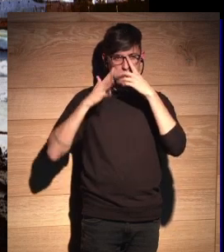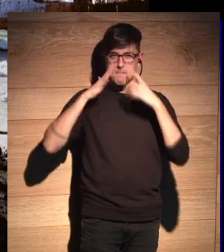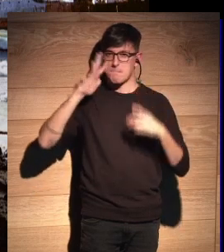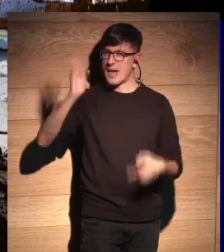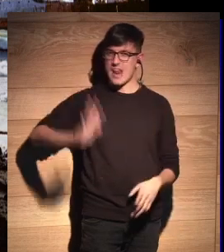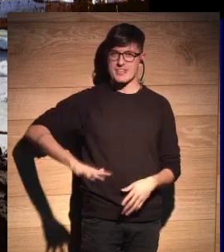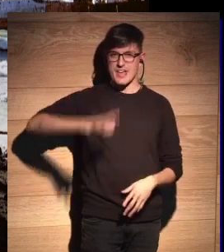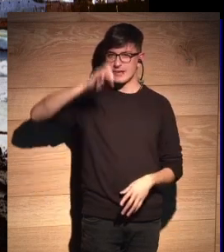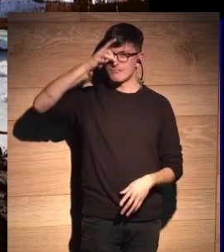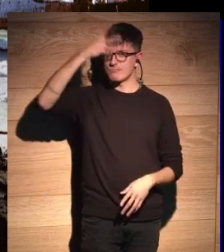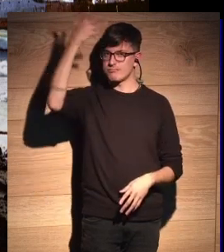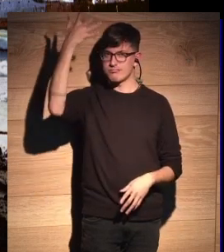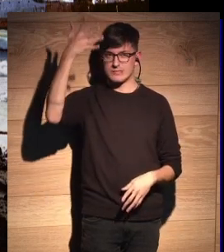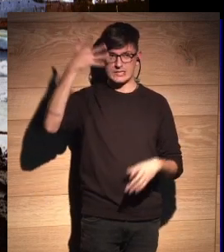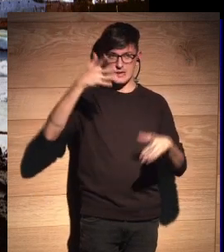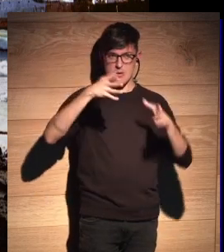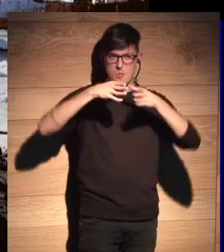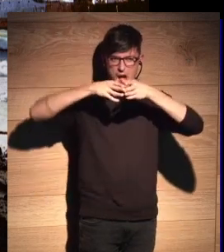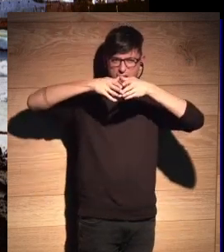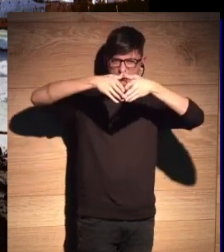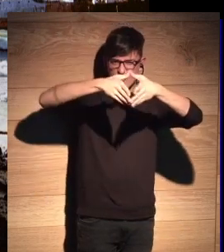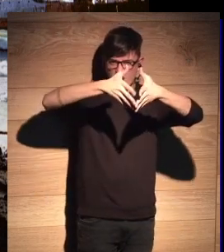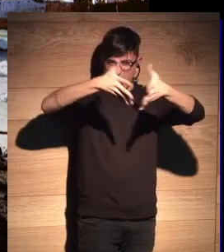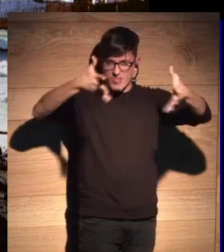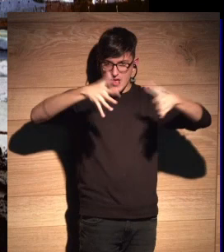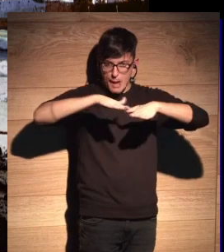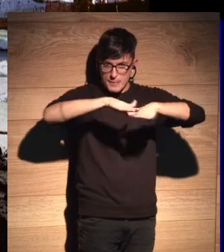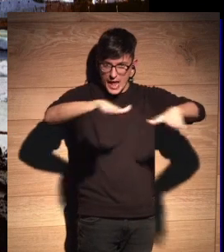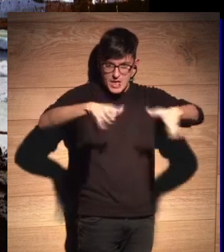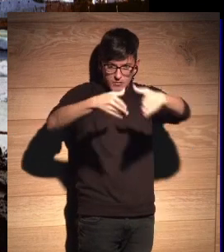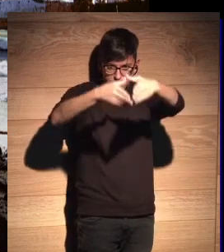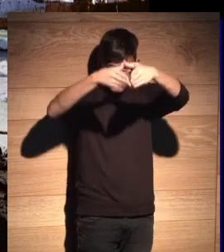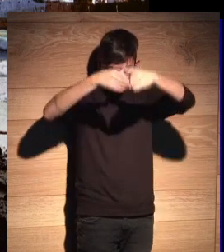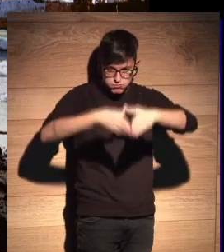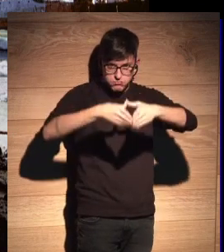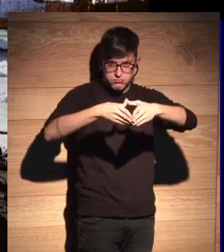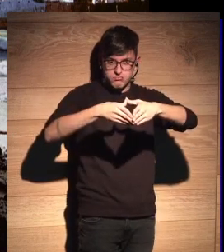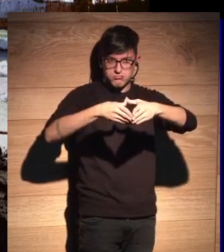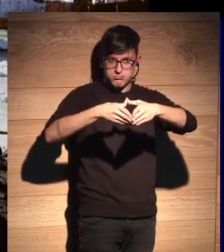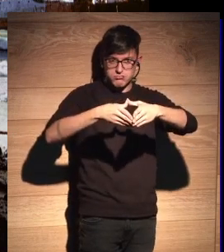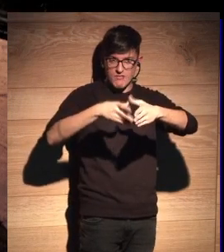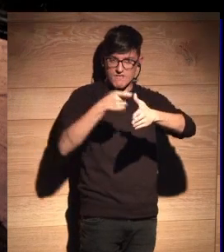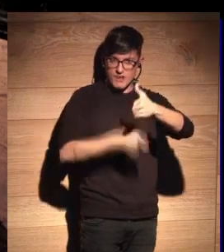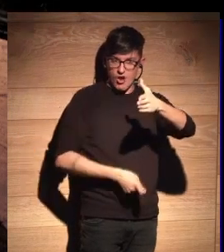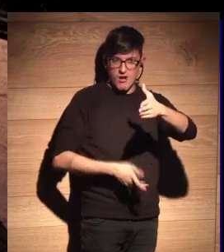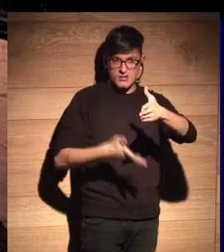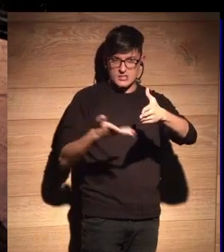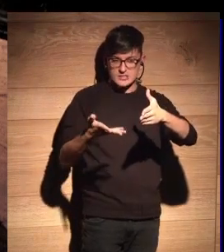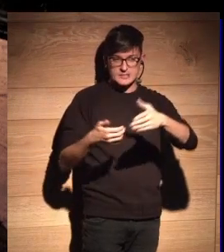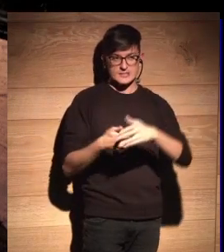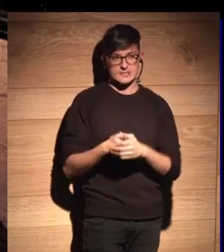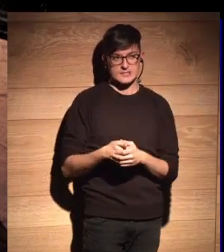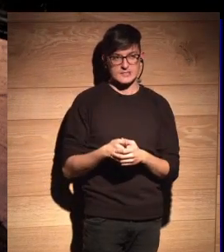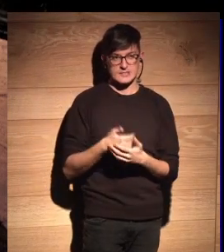are pulled up on the beach, and then they cut it apart for scrap metal, and it's just